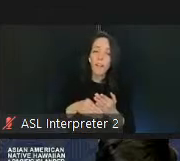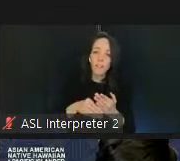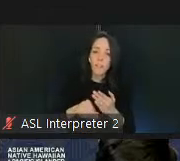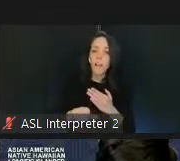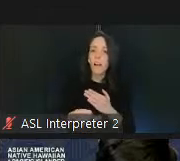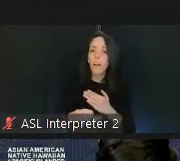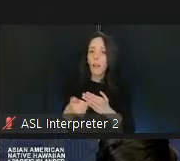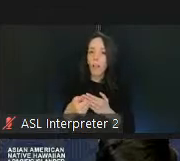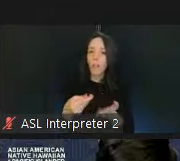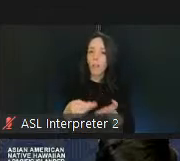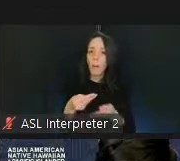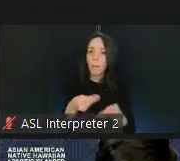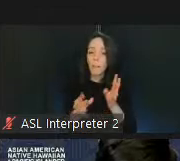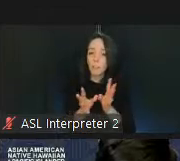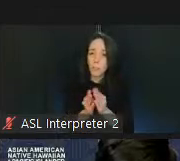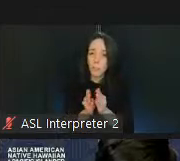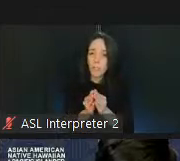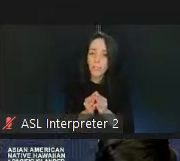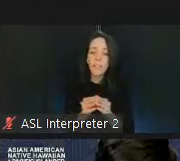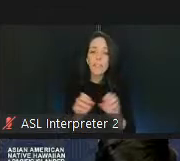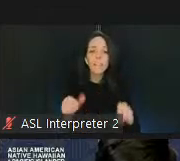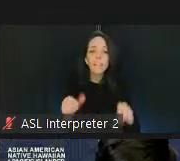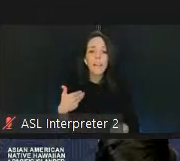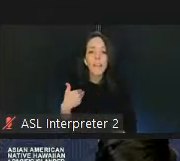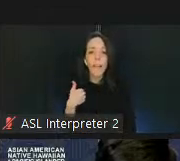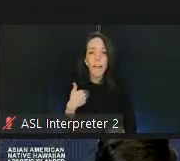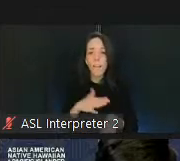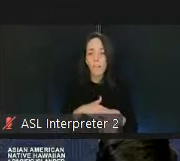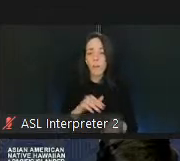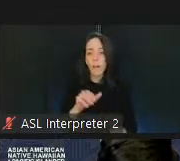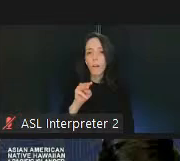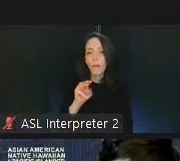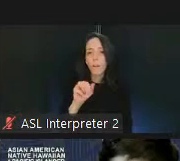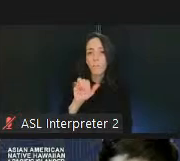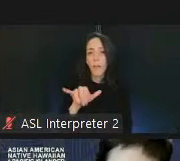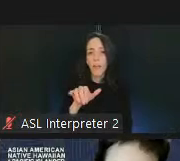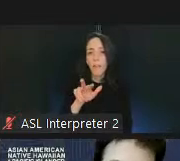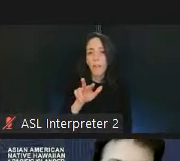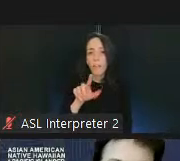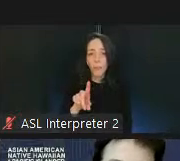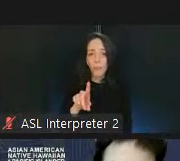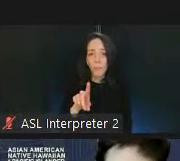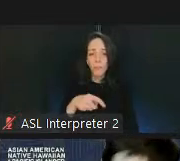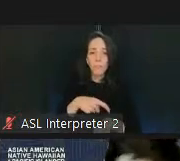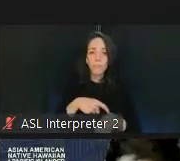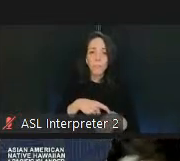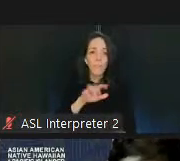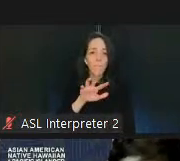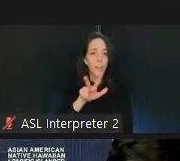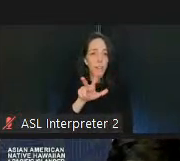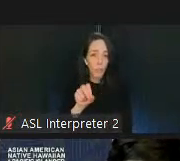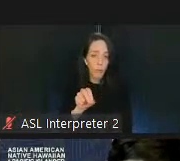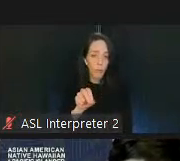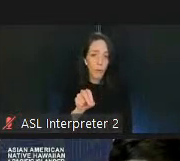meeting, that we do so on May 31st at 5:30 to